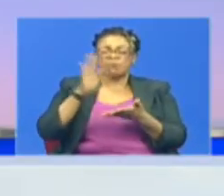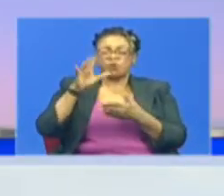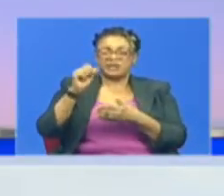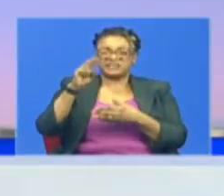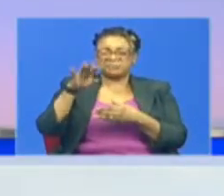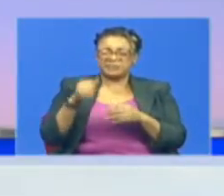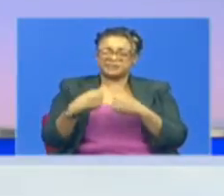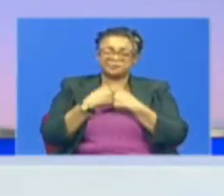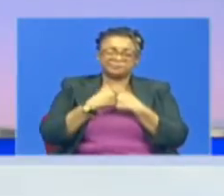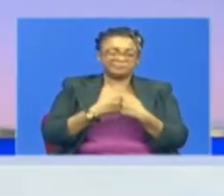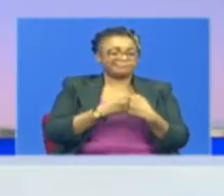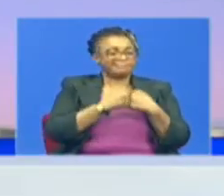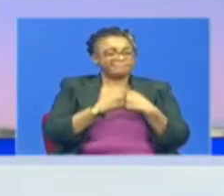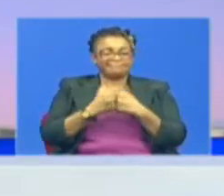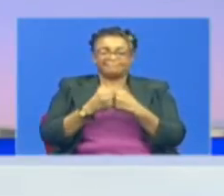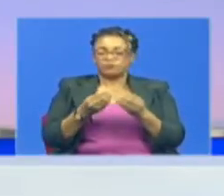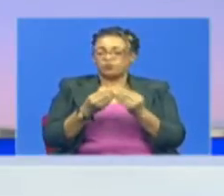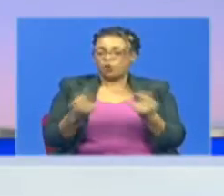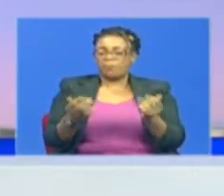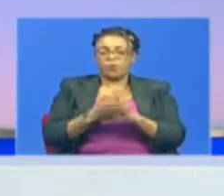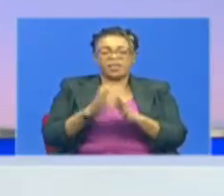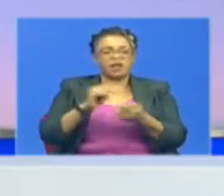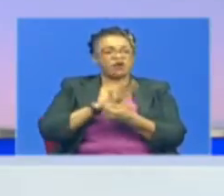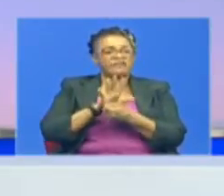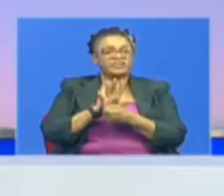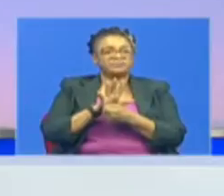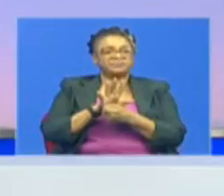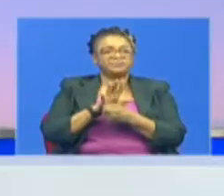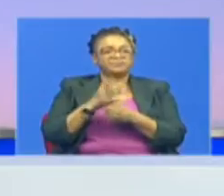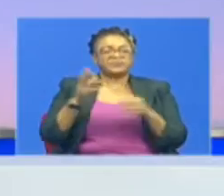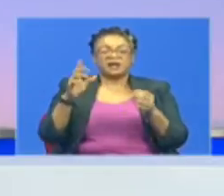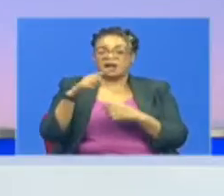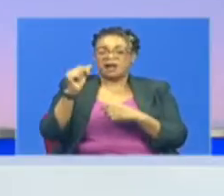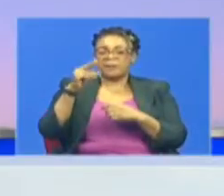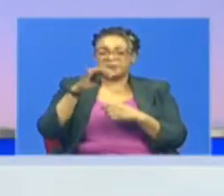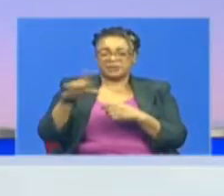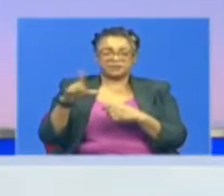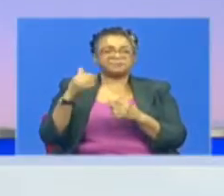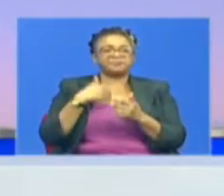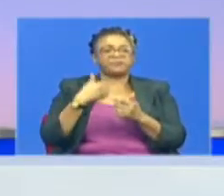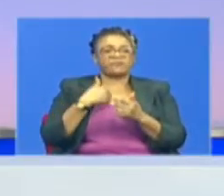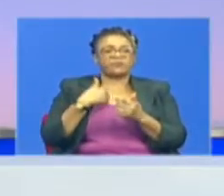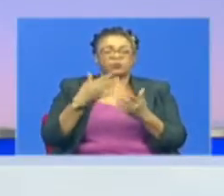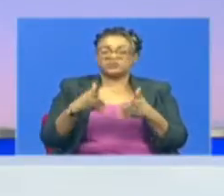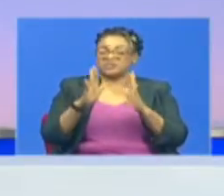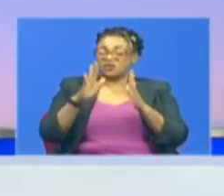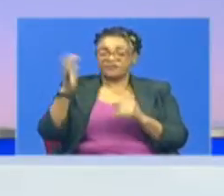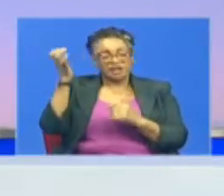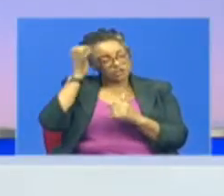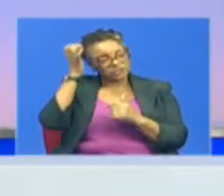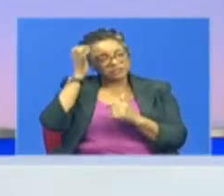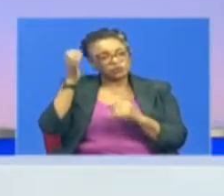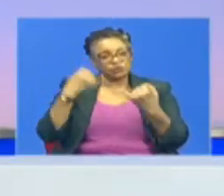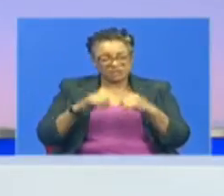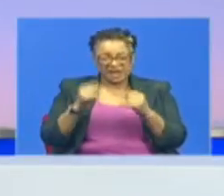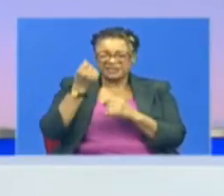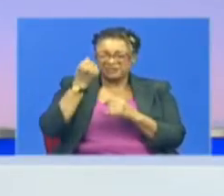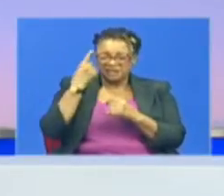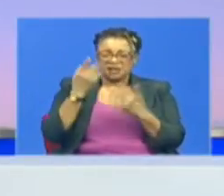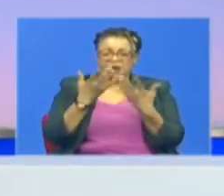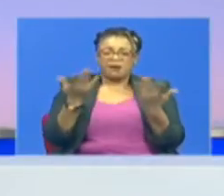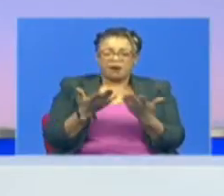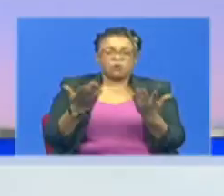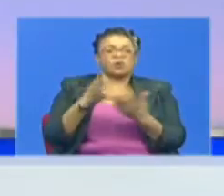to cope with the COVID-19 shock. Our reporter Gabriel Kudaka took to the streets of Eldoret to understand how one SME